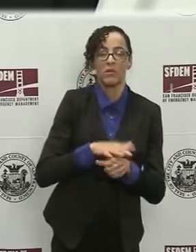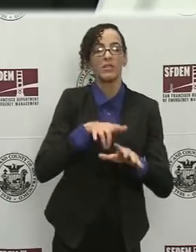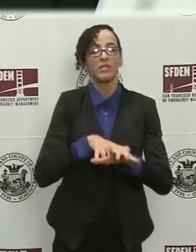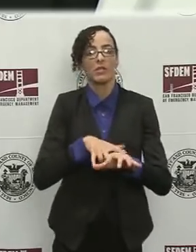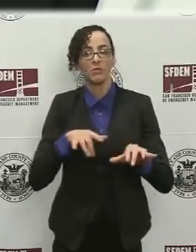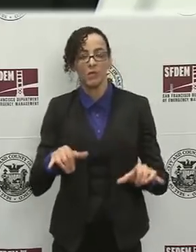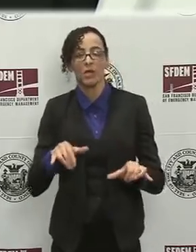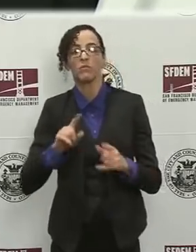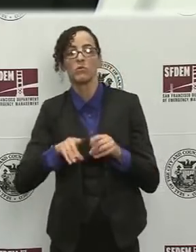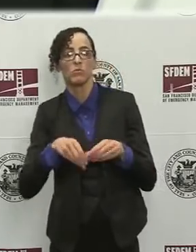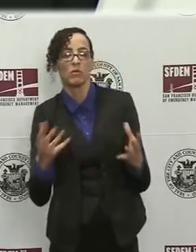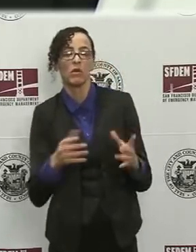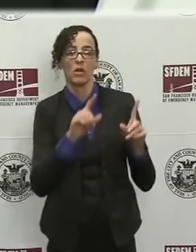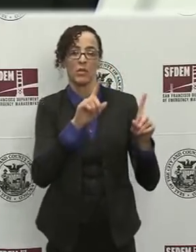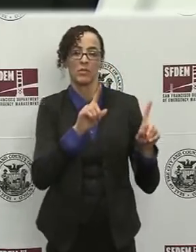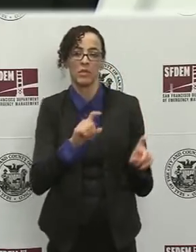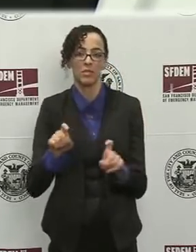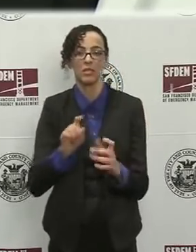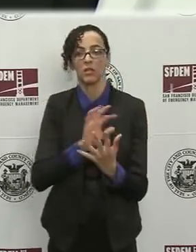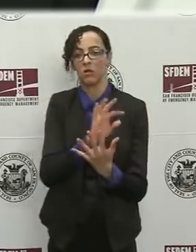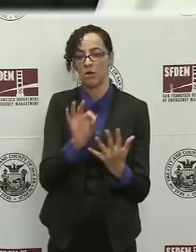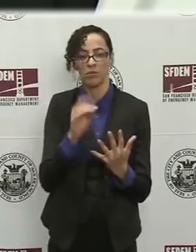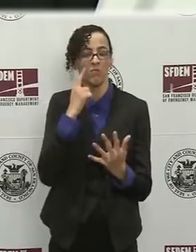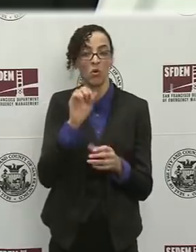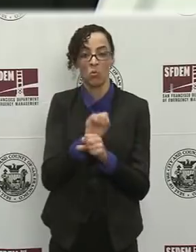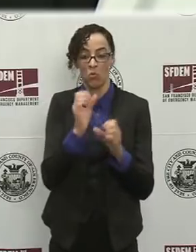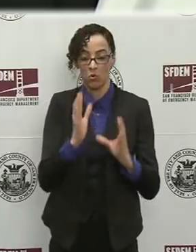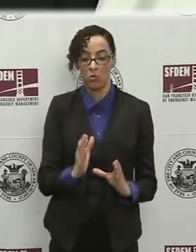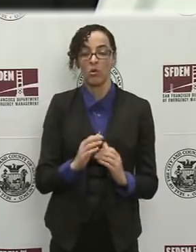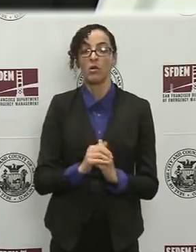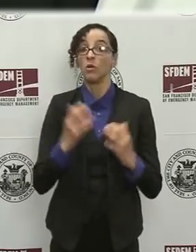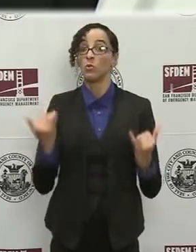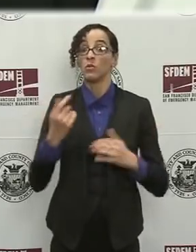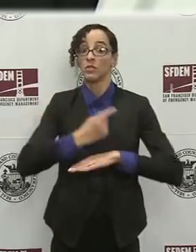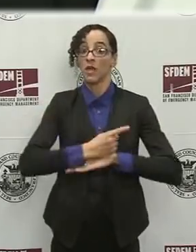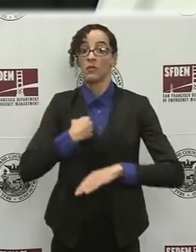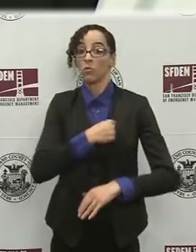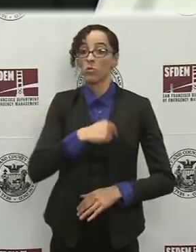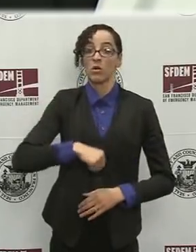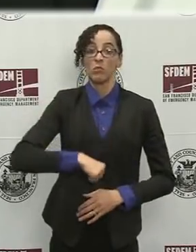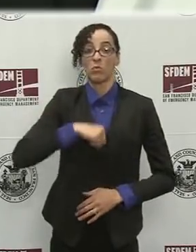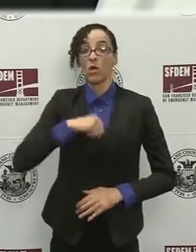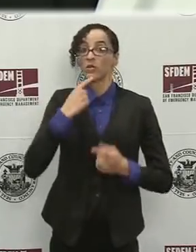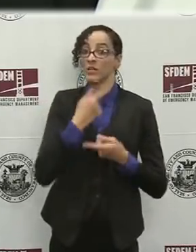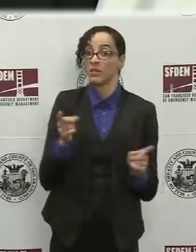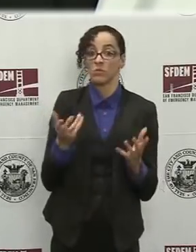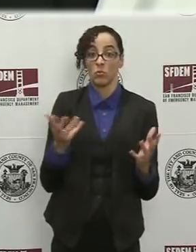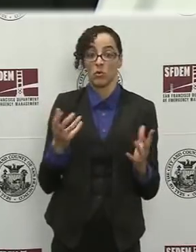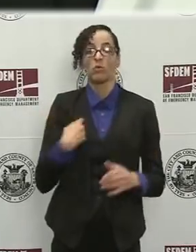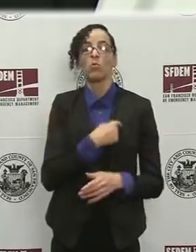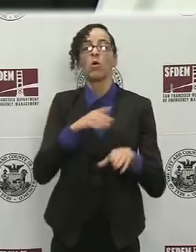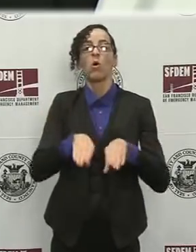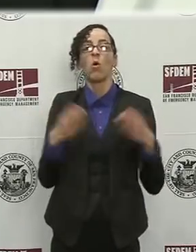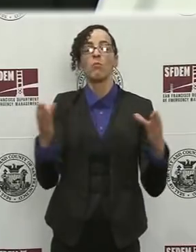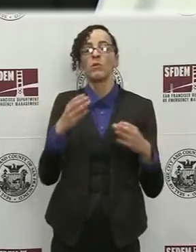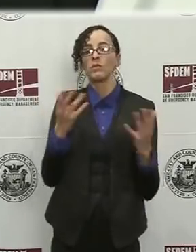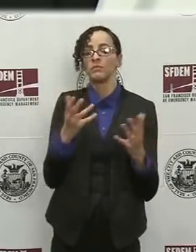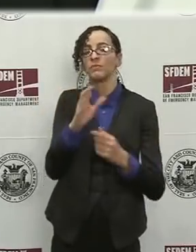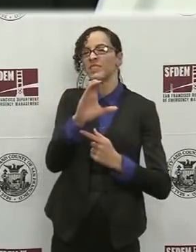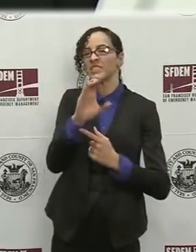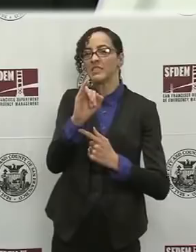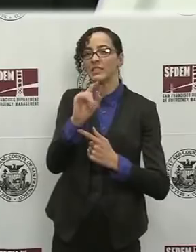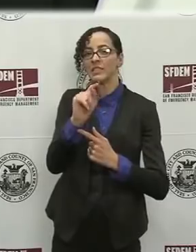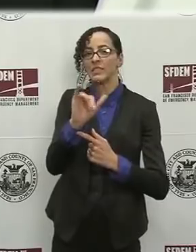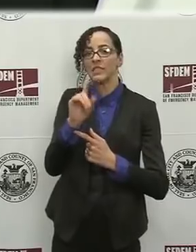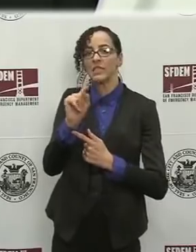tested. Today, we are proud to announce that we are opening City Test SF, which will